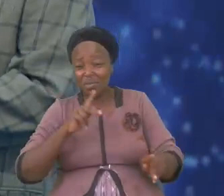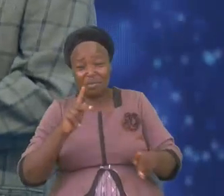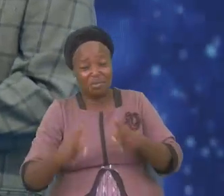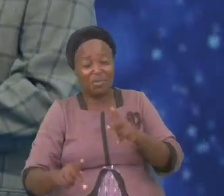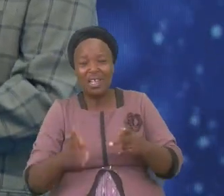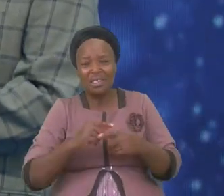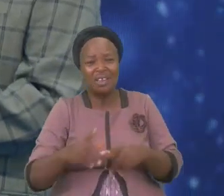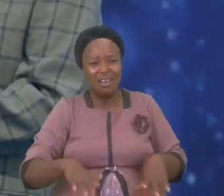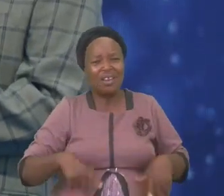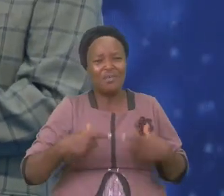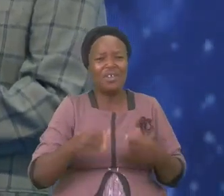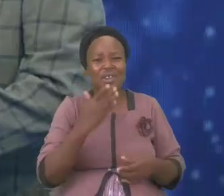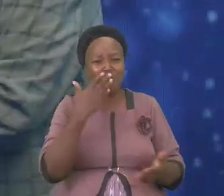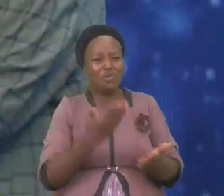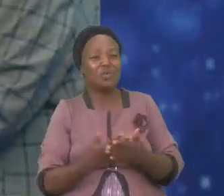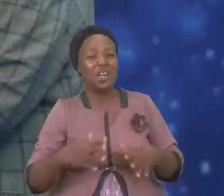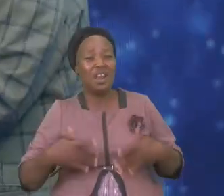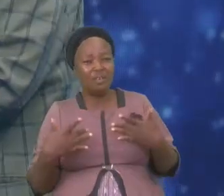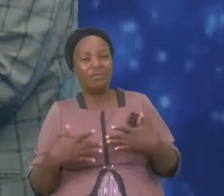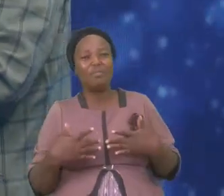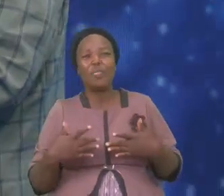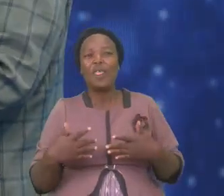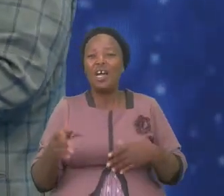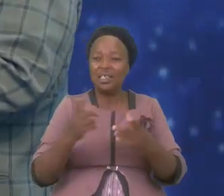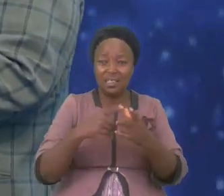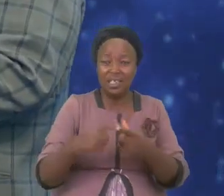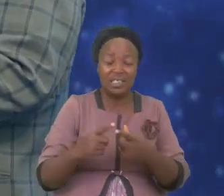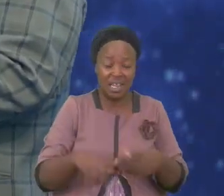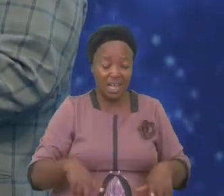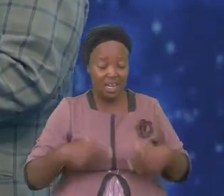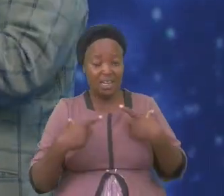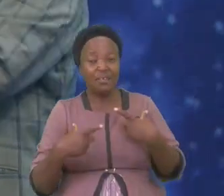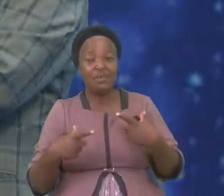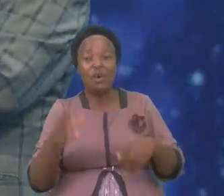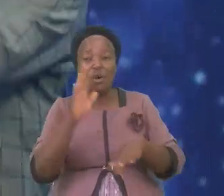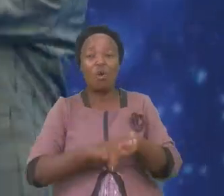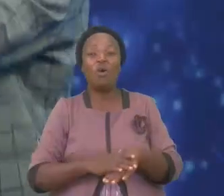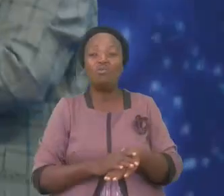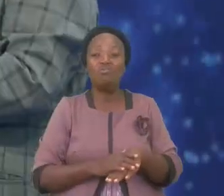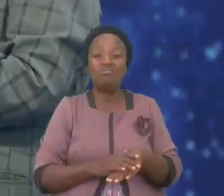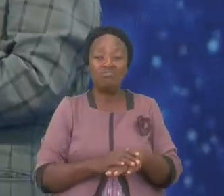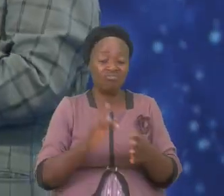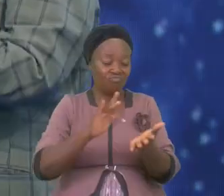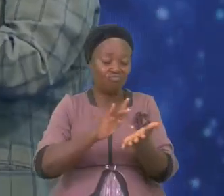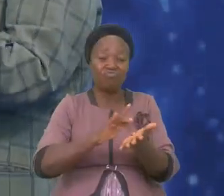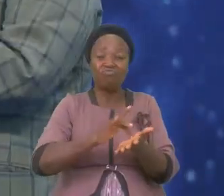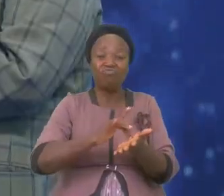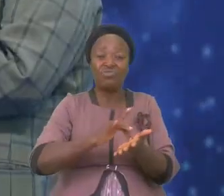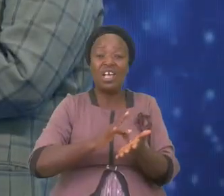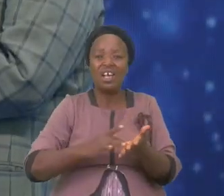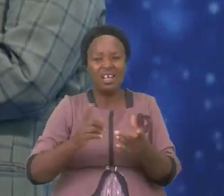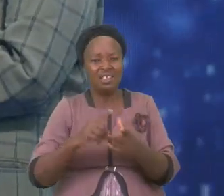drugs. They're living a good life. They're covetous. They're living a good life. They're envious and jealous of